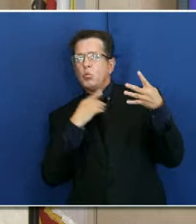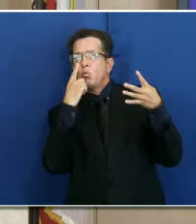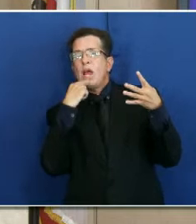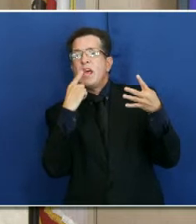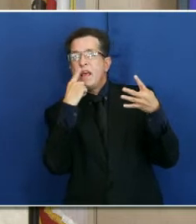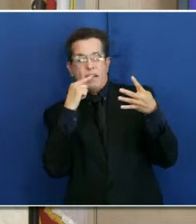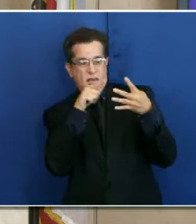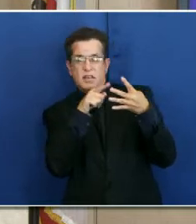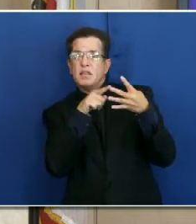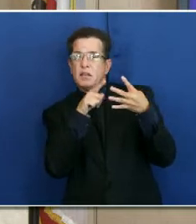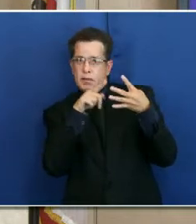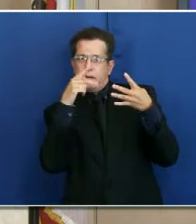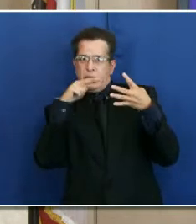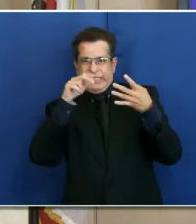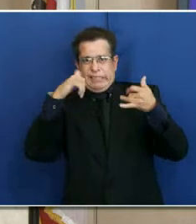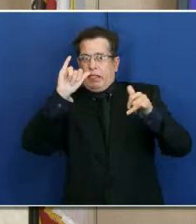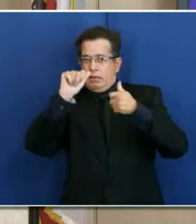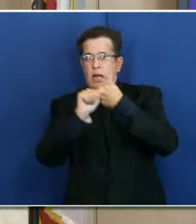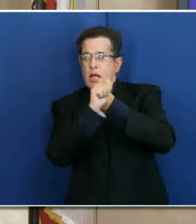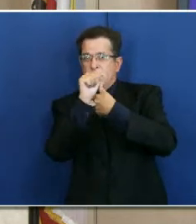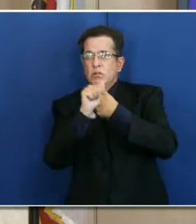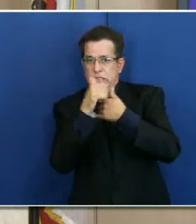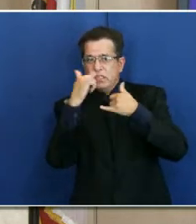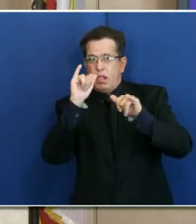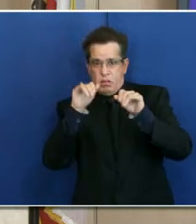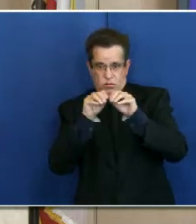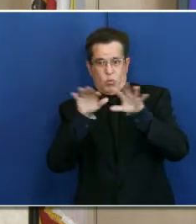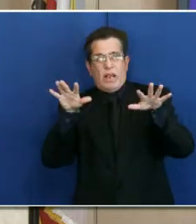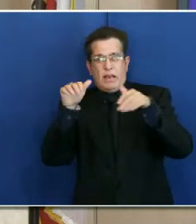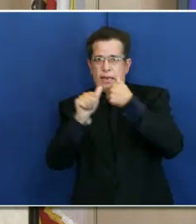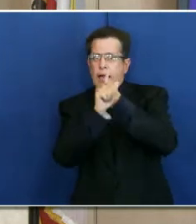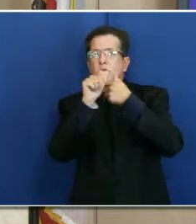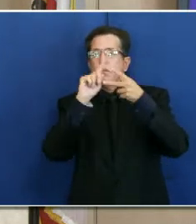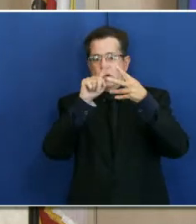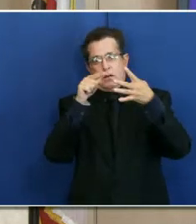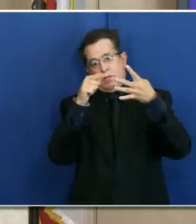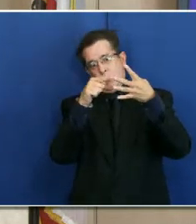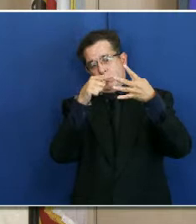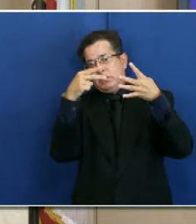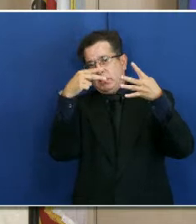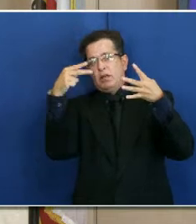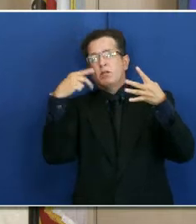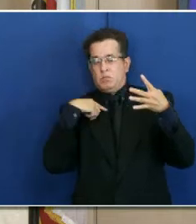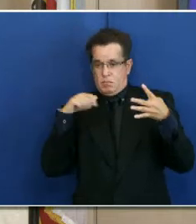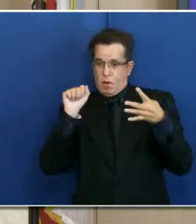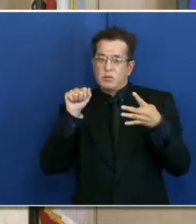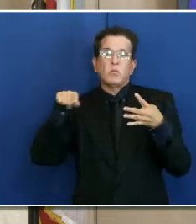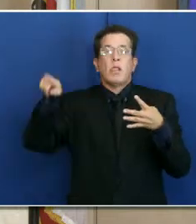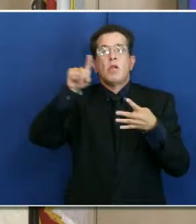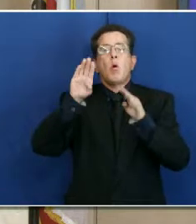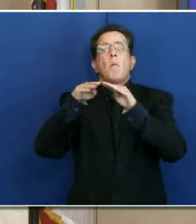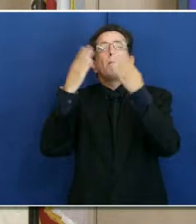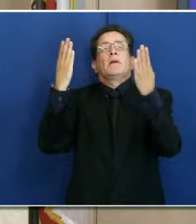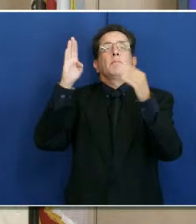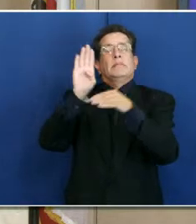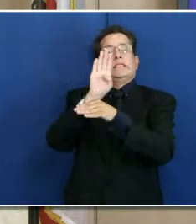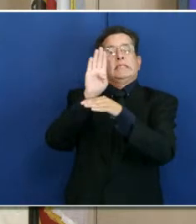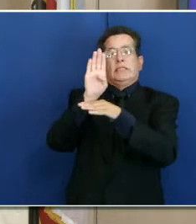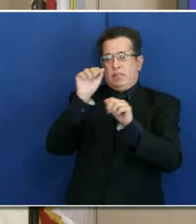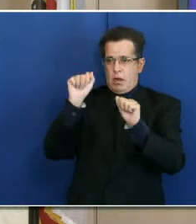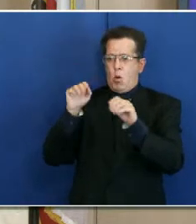is still a substantial risk for viral spread, but we have the flexibility to open businesses with